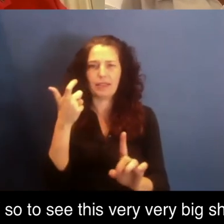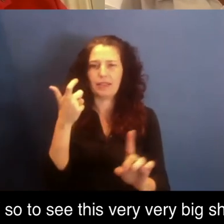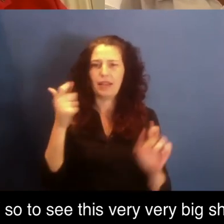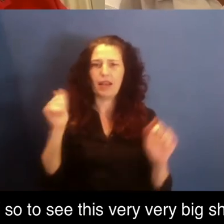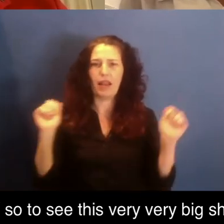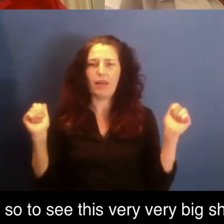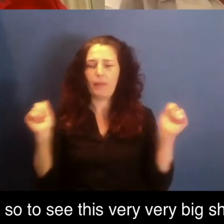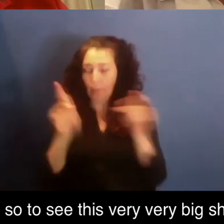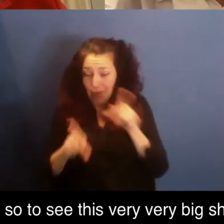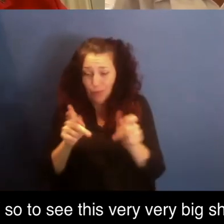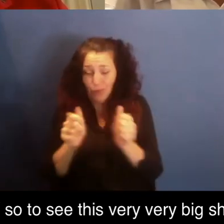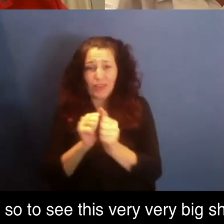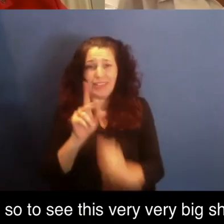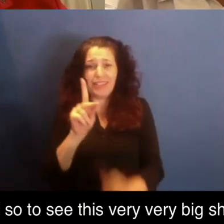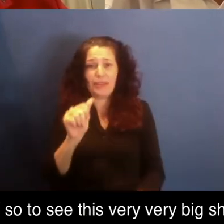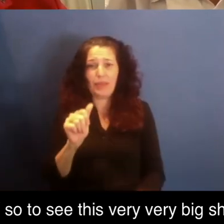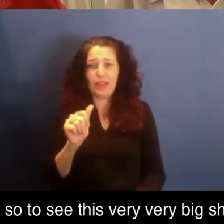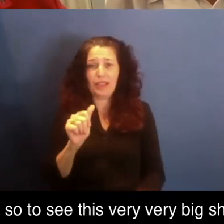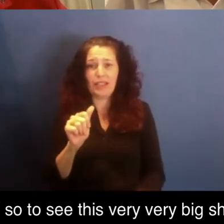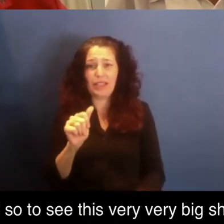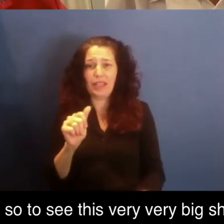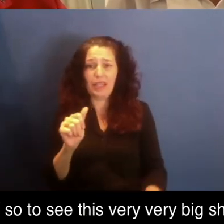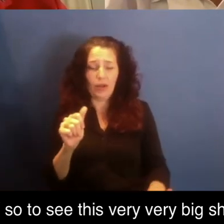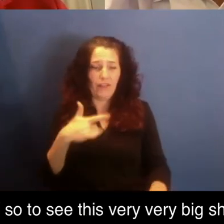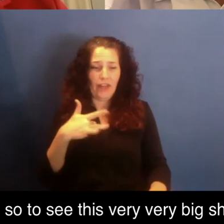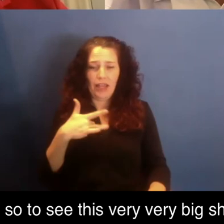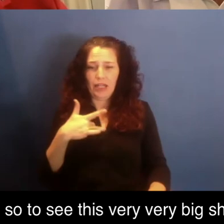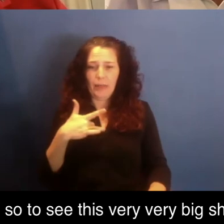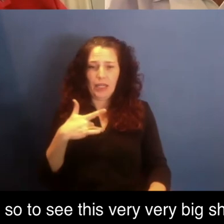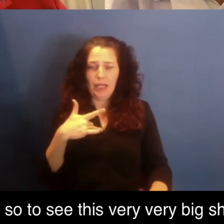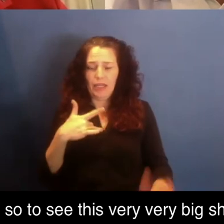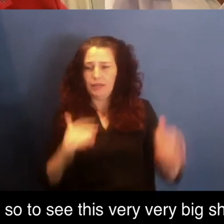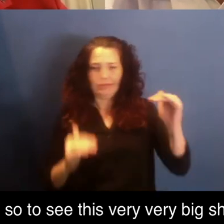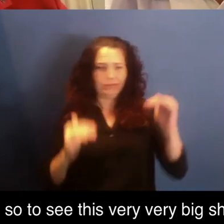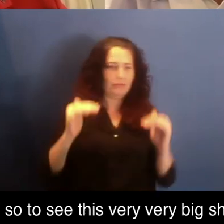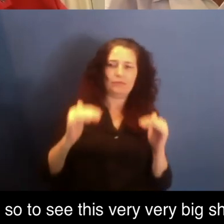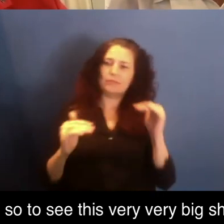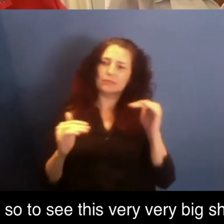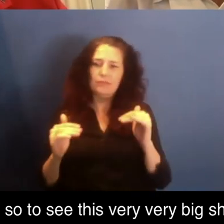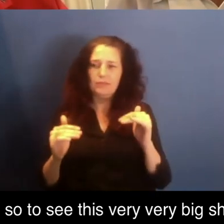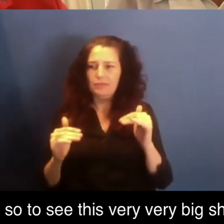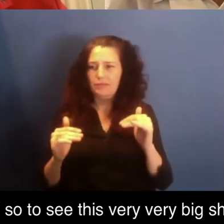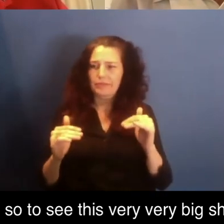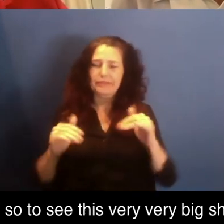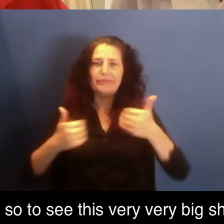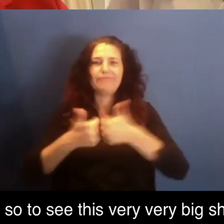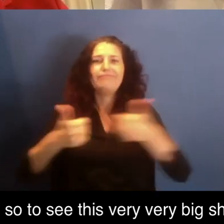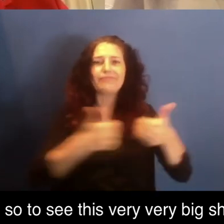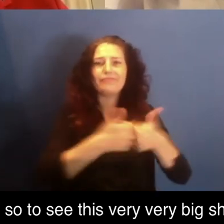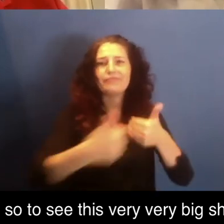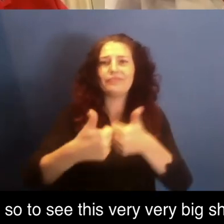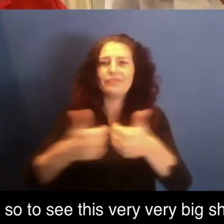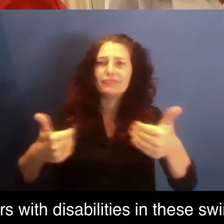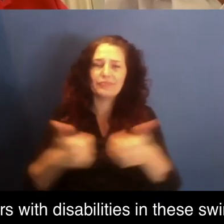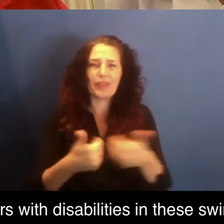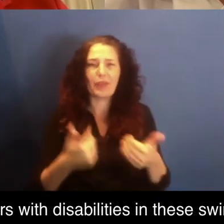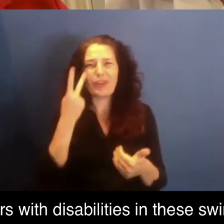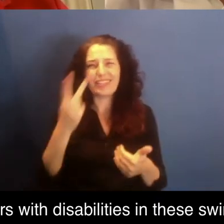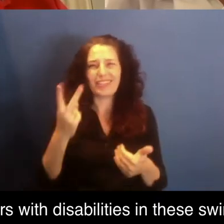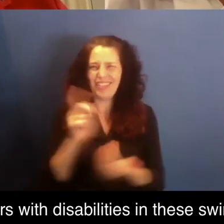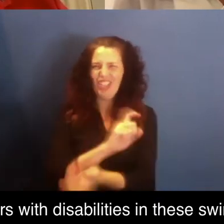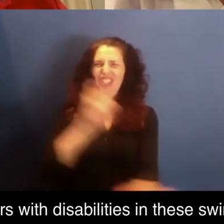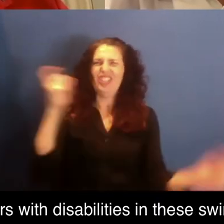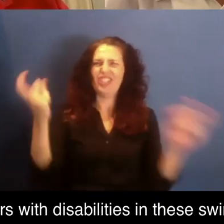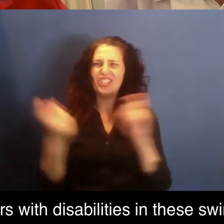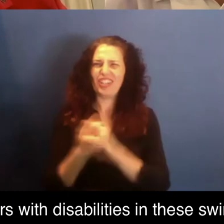to see this, a very, very big, uh, shift in, in a four week period of time, um, for, uh,